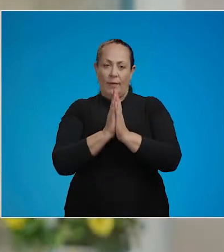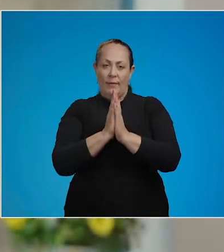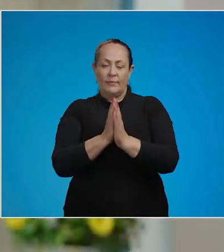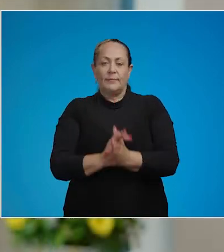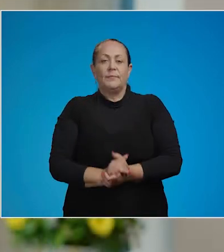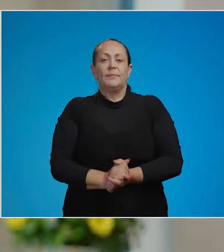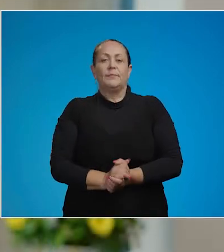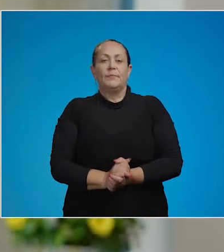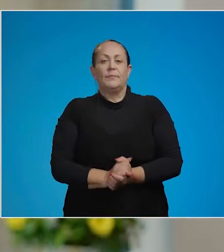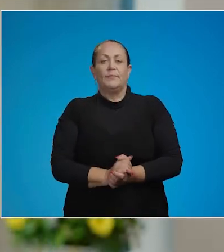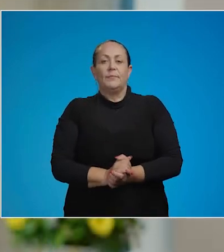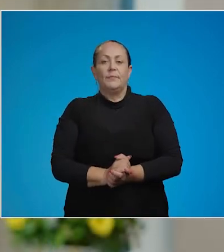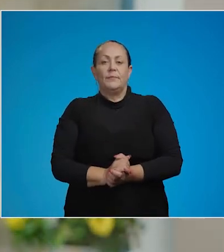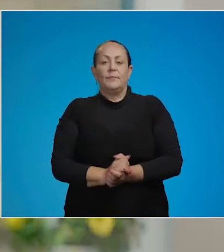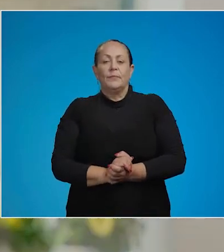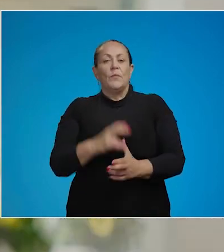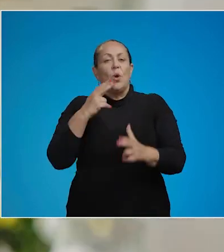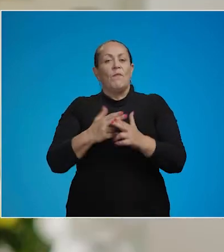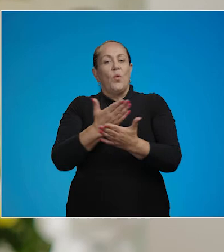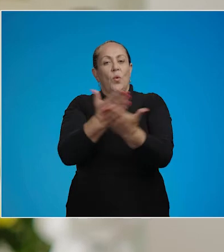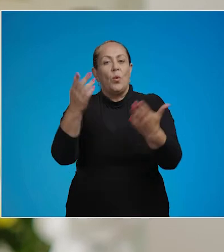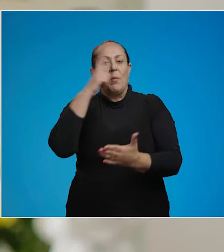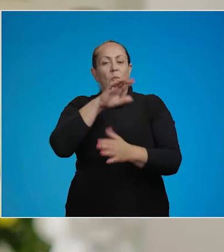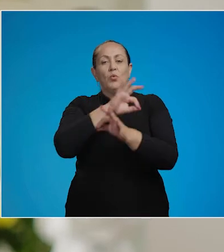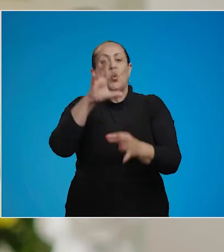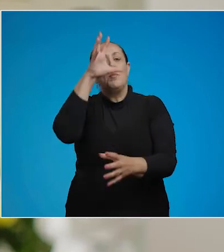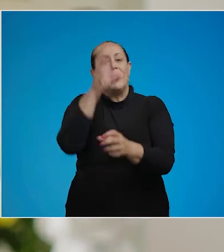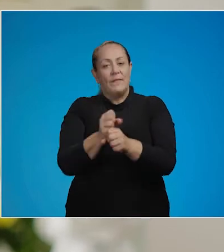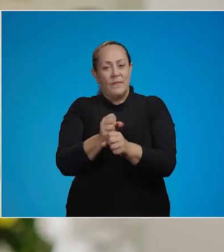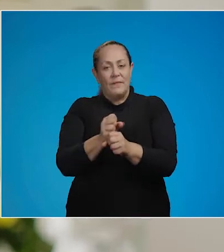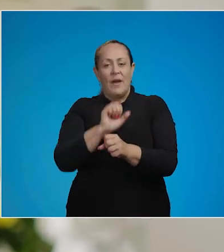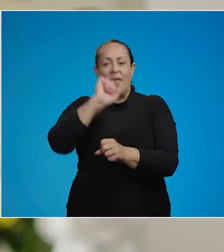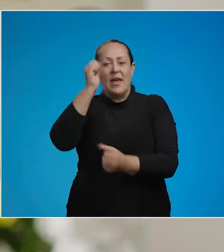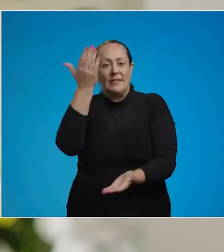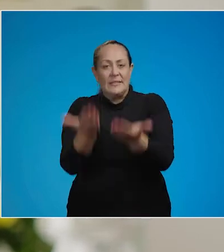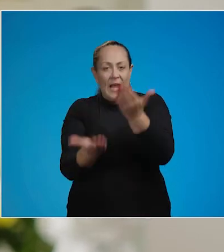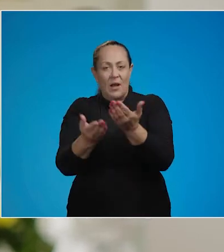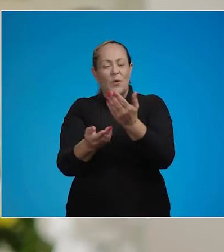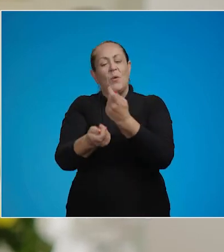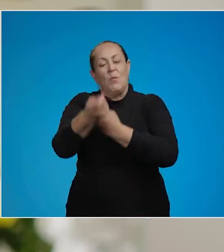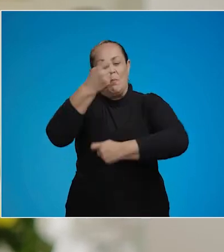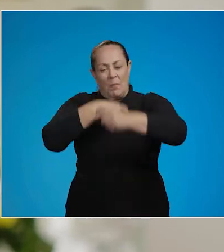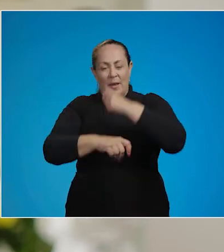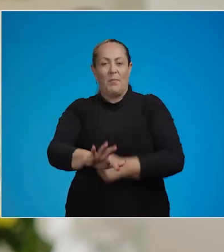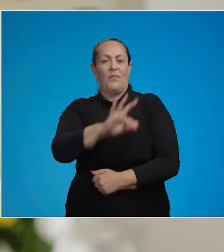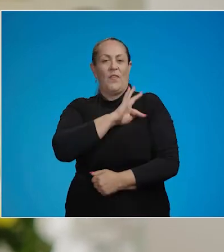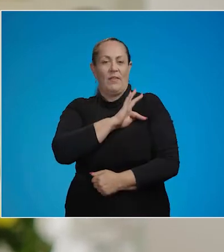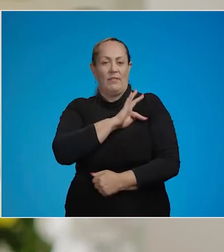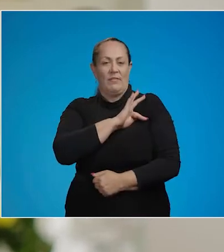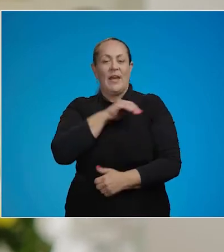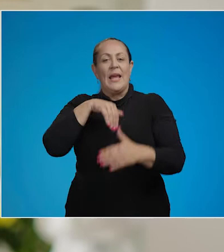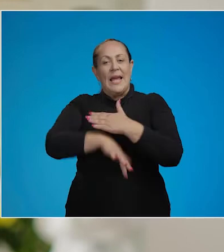Lord, hear our prayer. For those who do not believe, that their doubt will turn to faith.